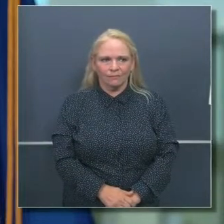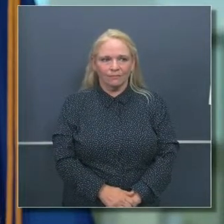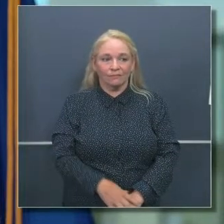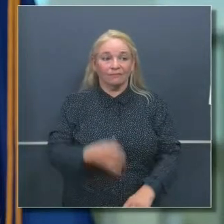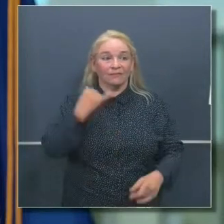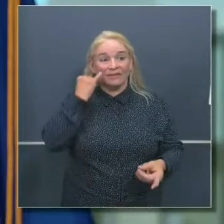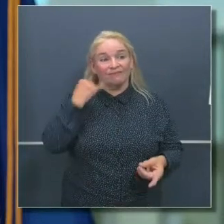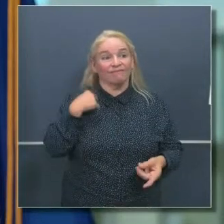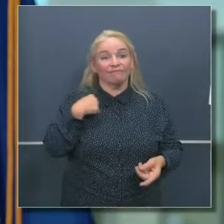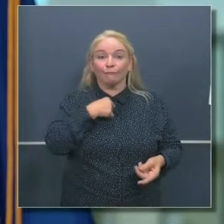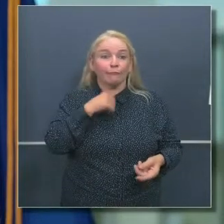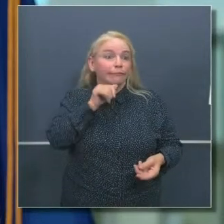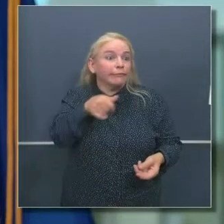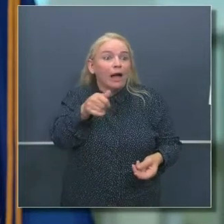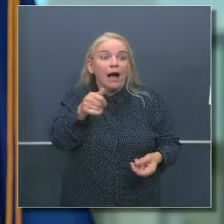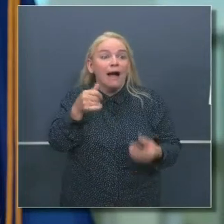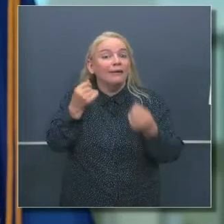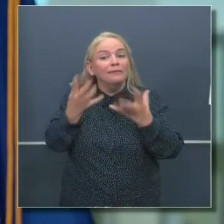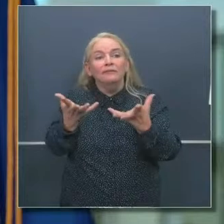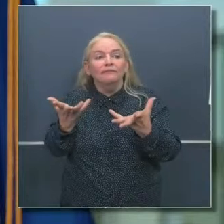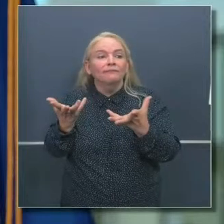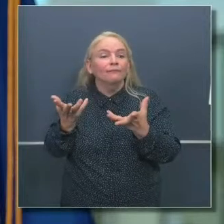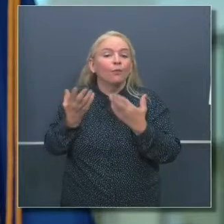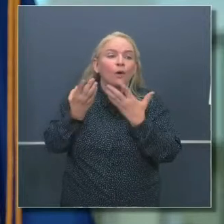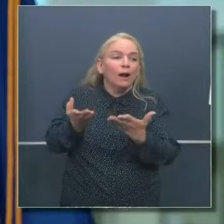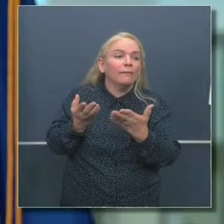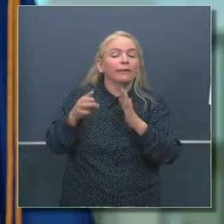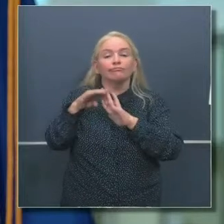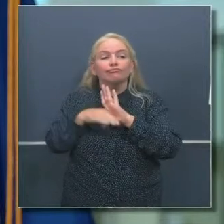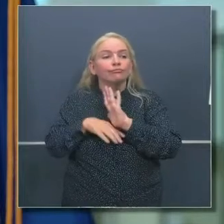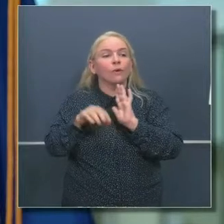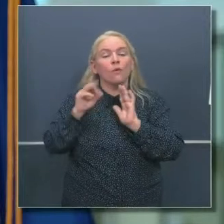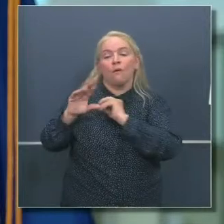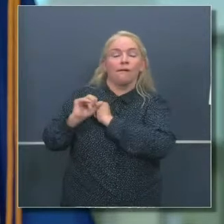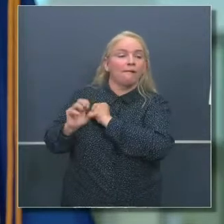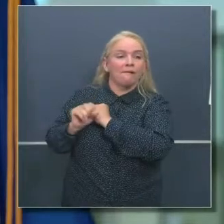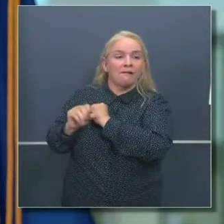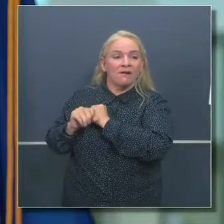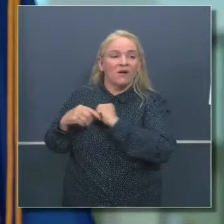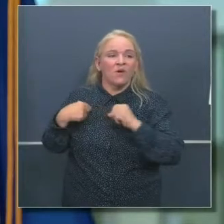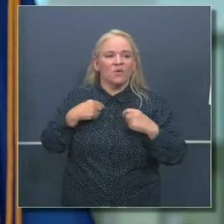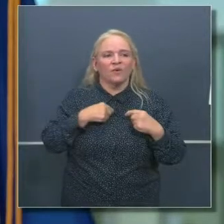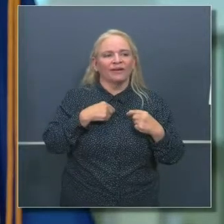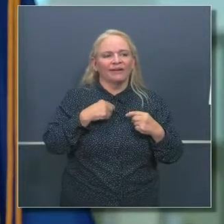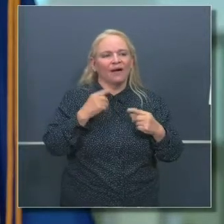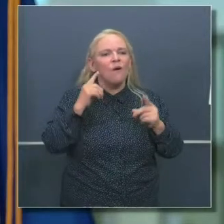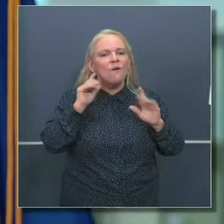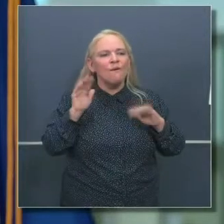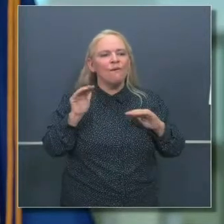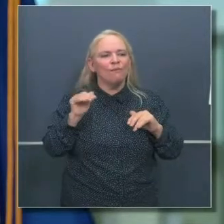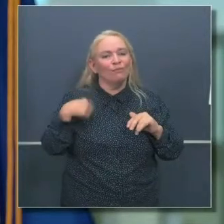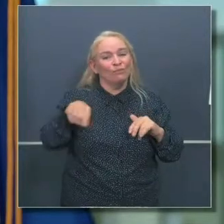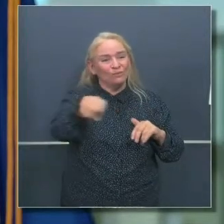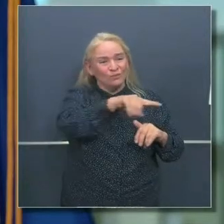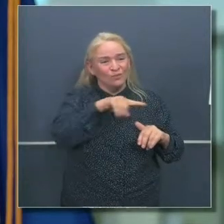this guidance, all these recommendations, and these public service announcements. So, look, thank you all